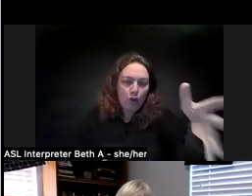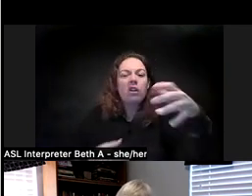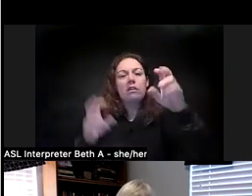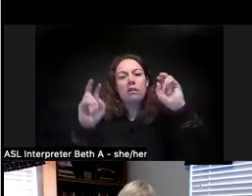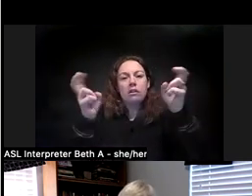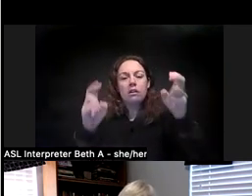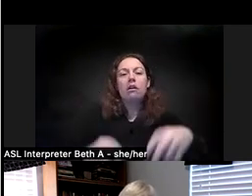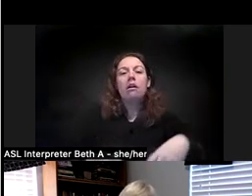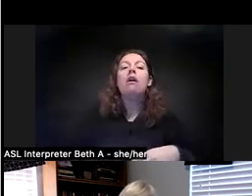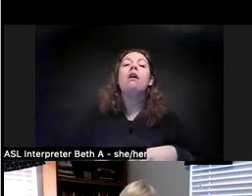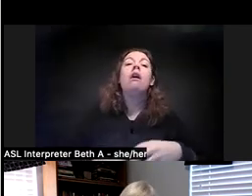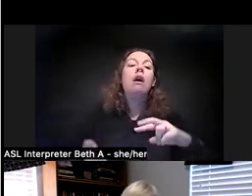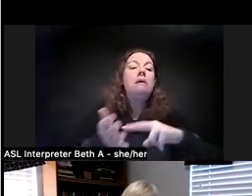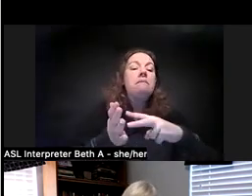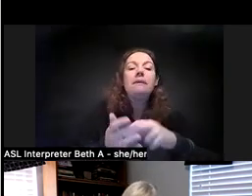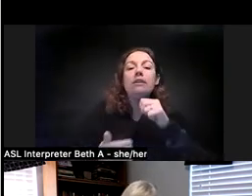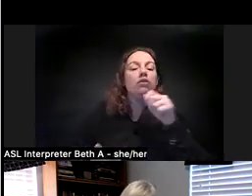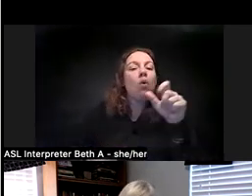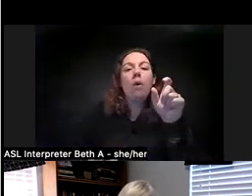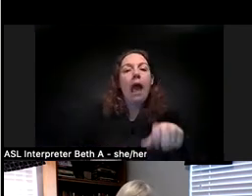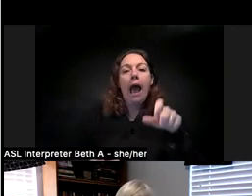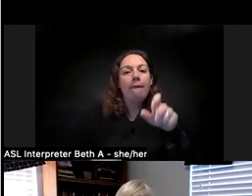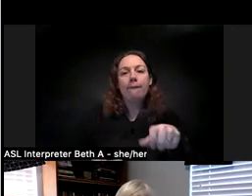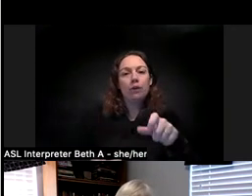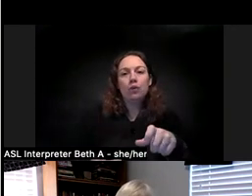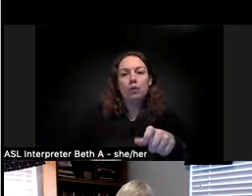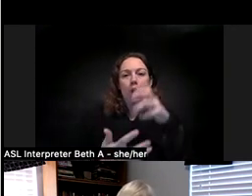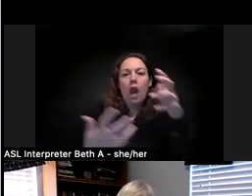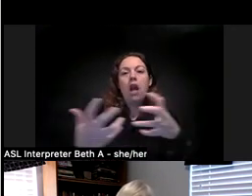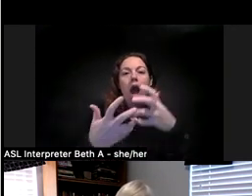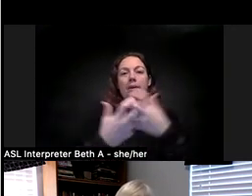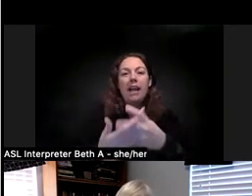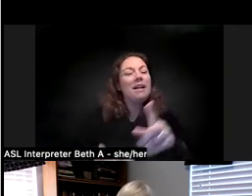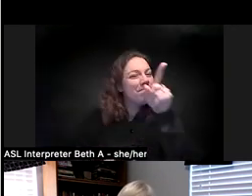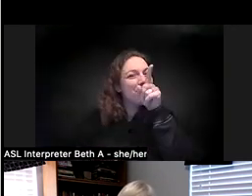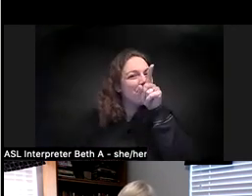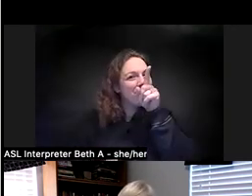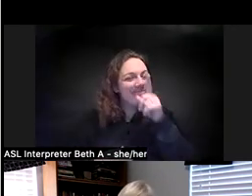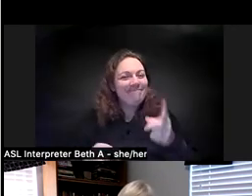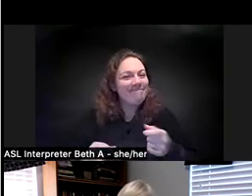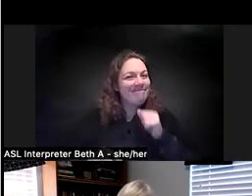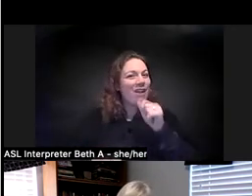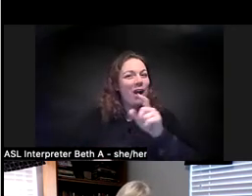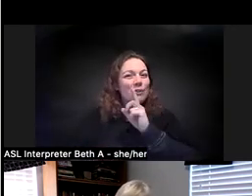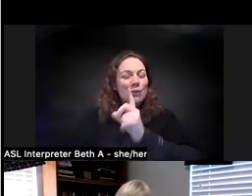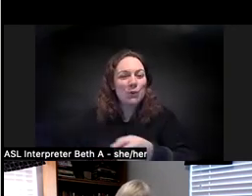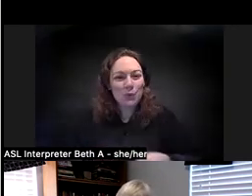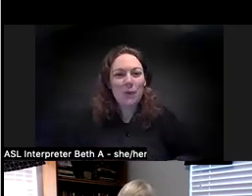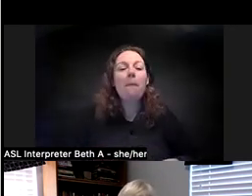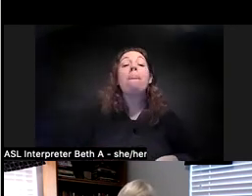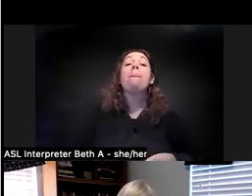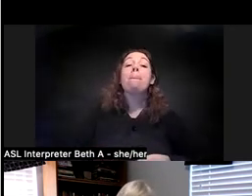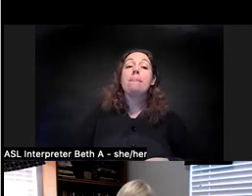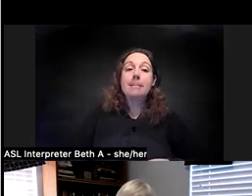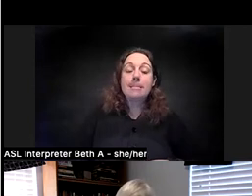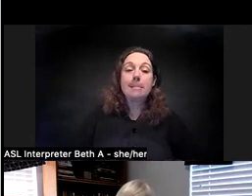504, there is no grandfathering. So access must be provided to the programs, if